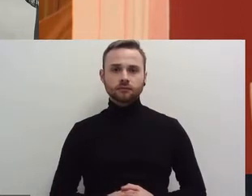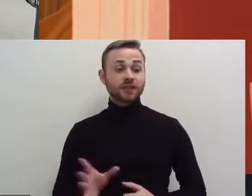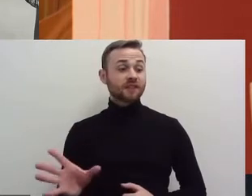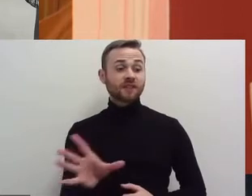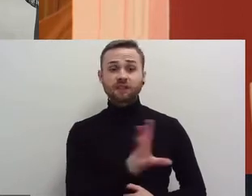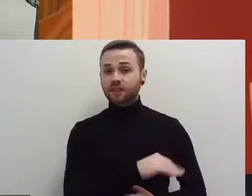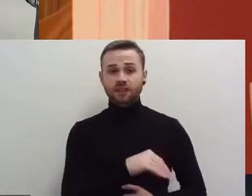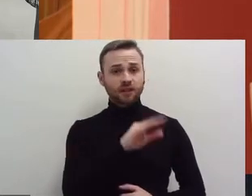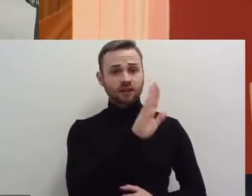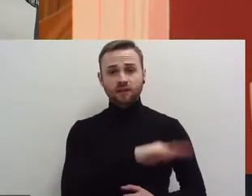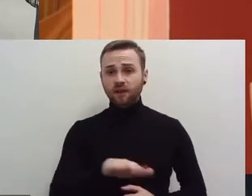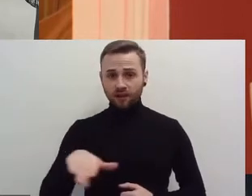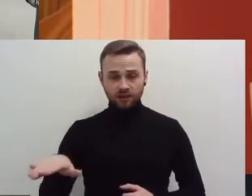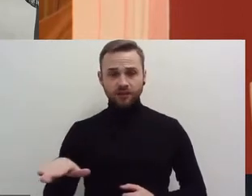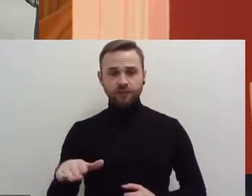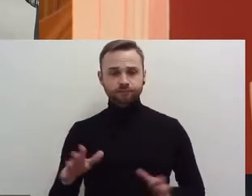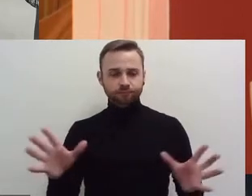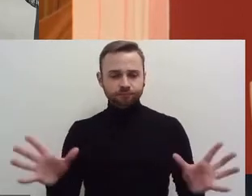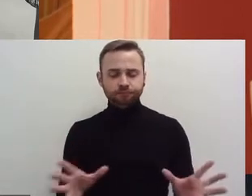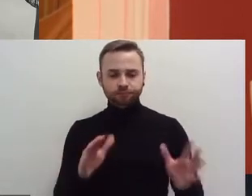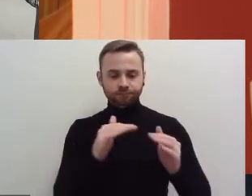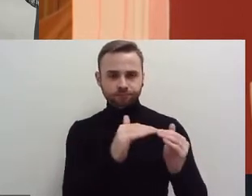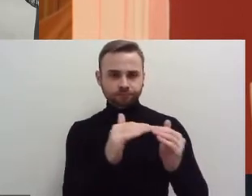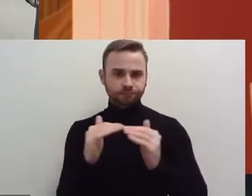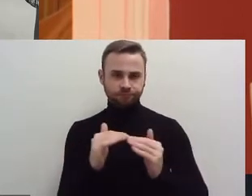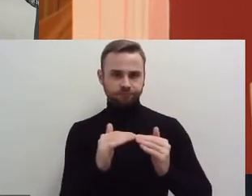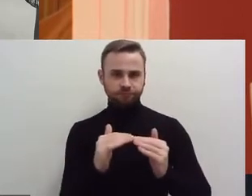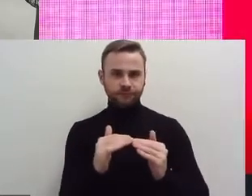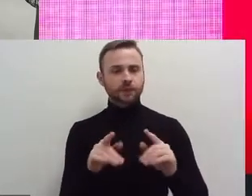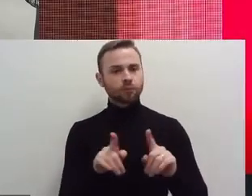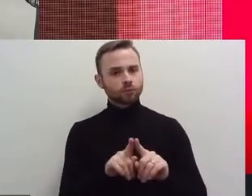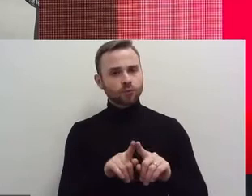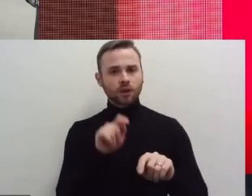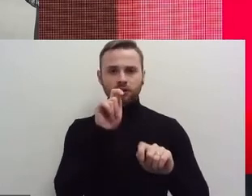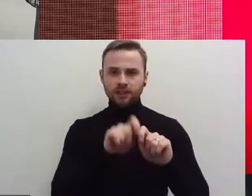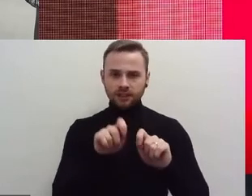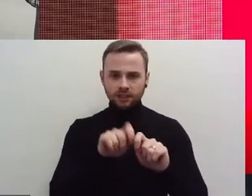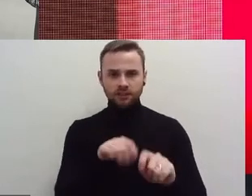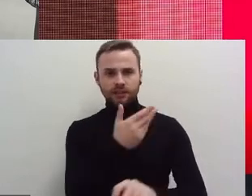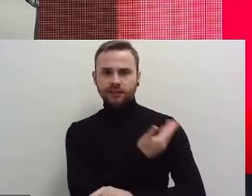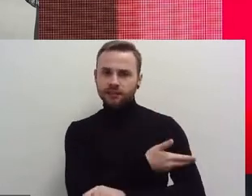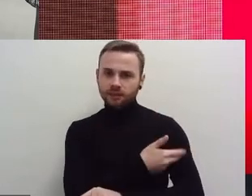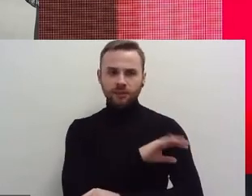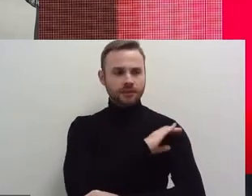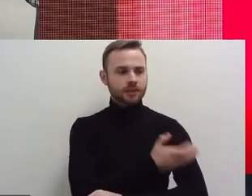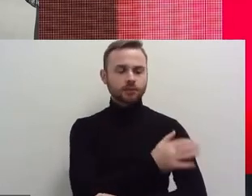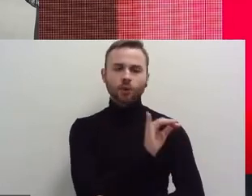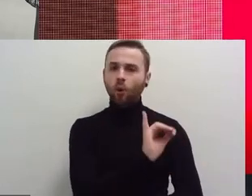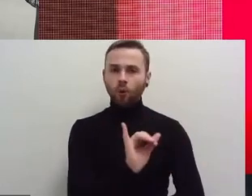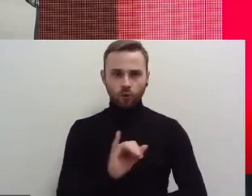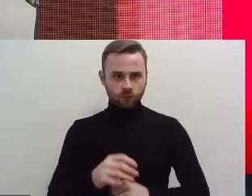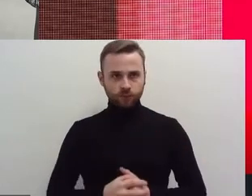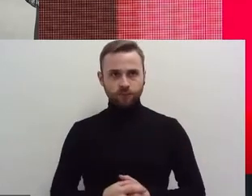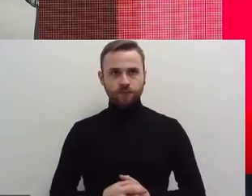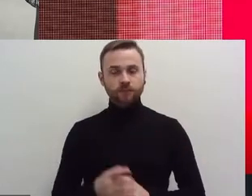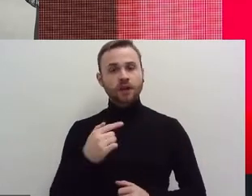weaknesses. Indeed, something that is also amiss is that when we are talking about these issues, I think it's